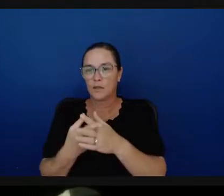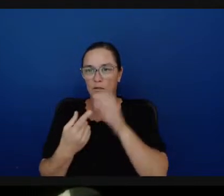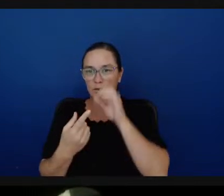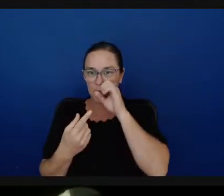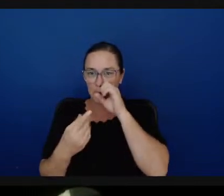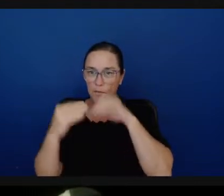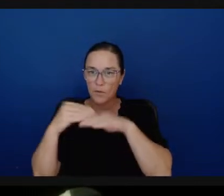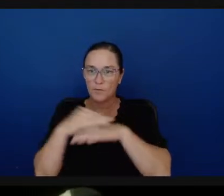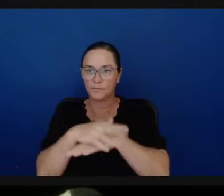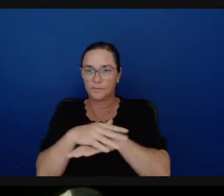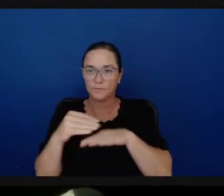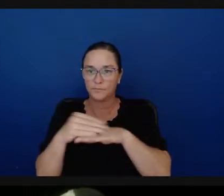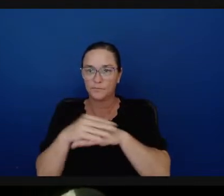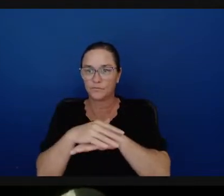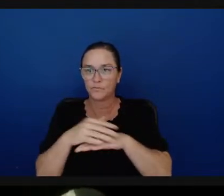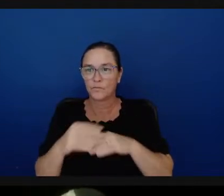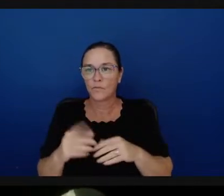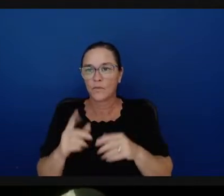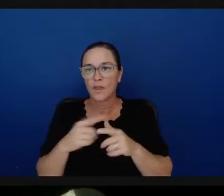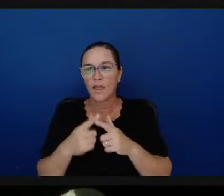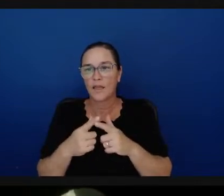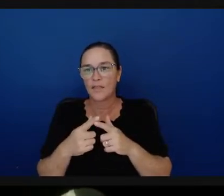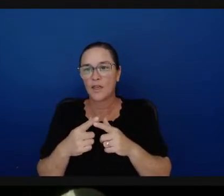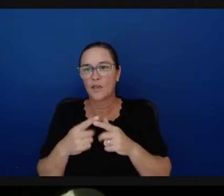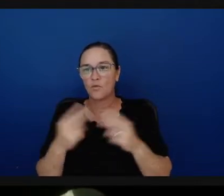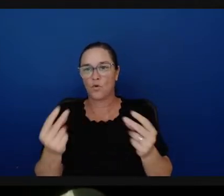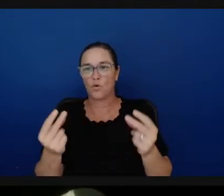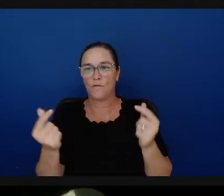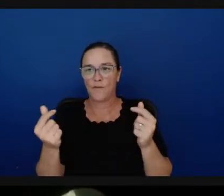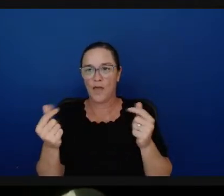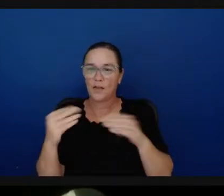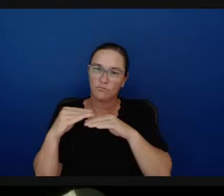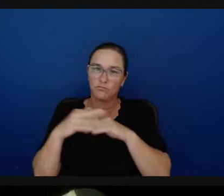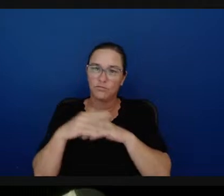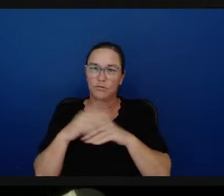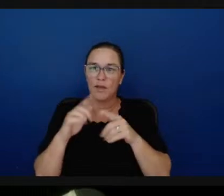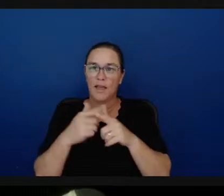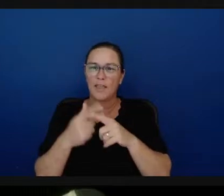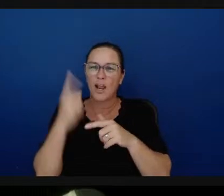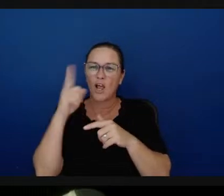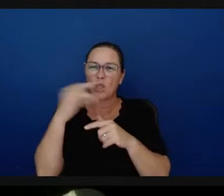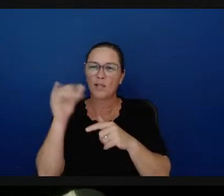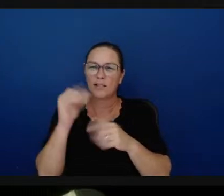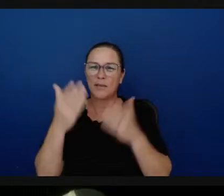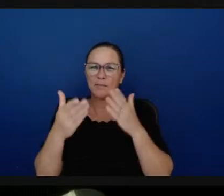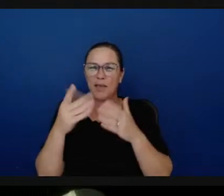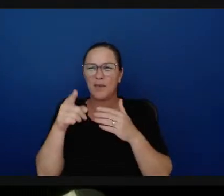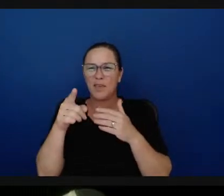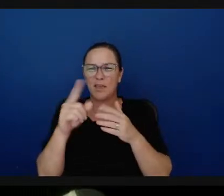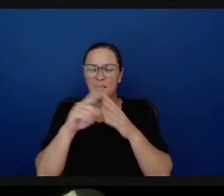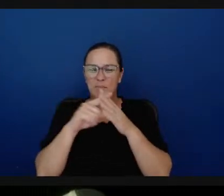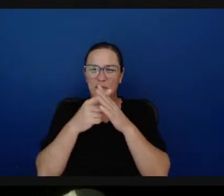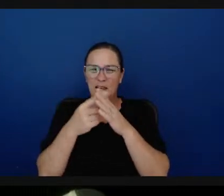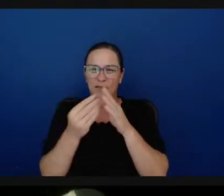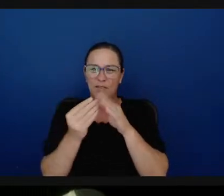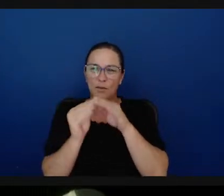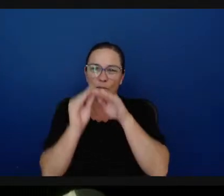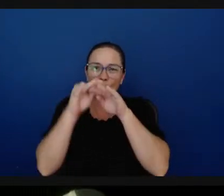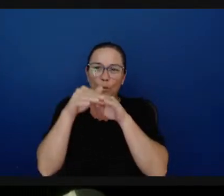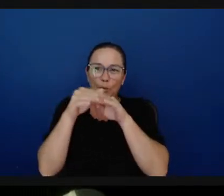out, ending quickly, overturning, and then here looks like the beginning of maybe one of these ooze-ups once